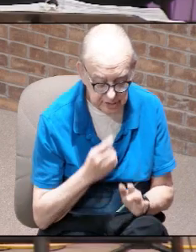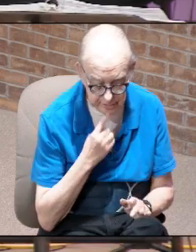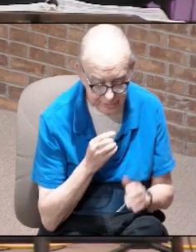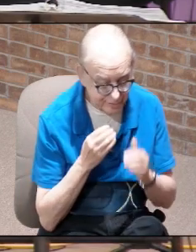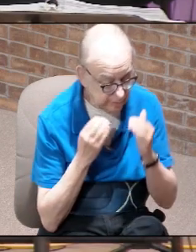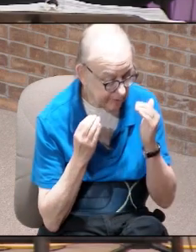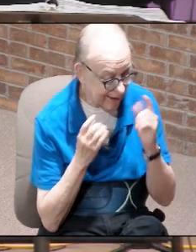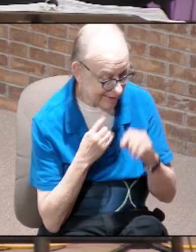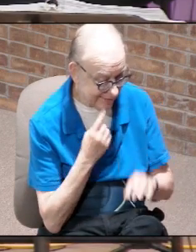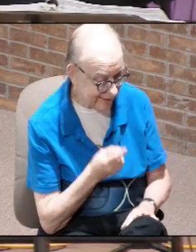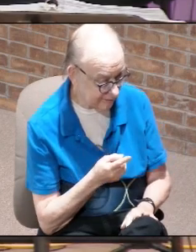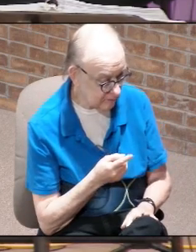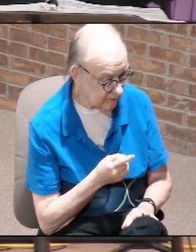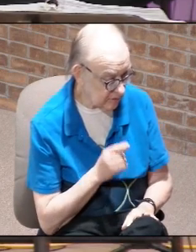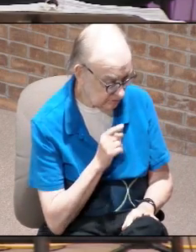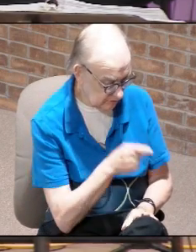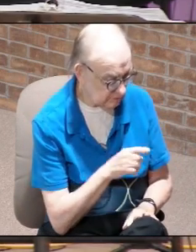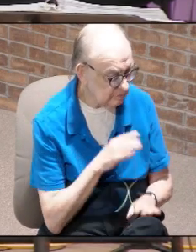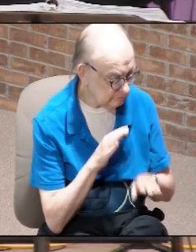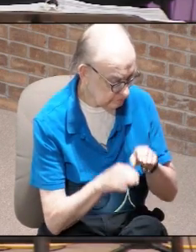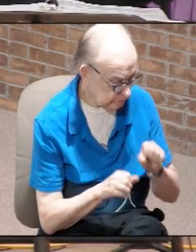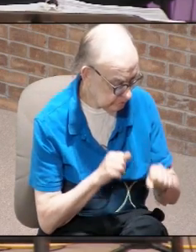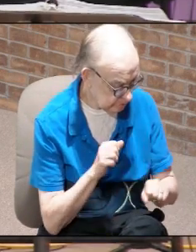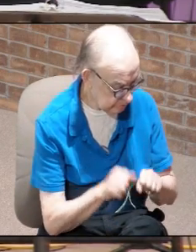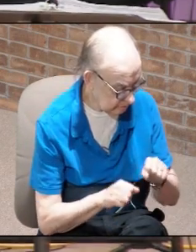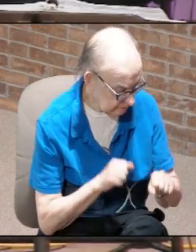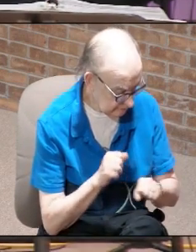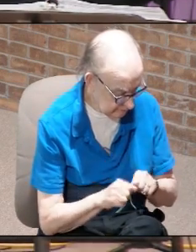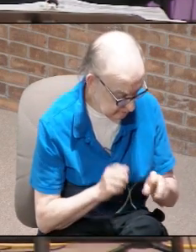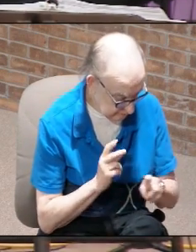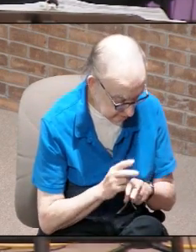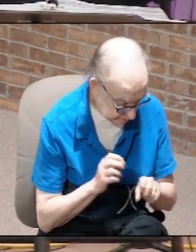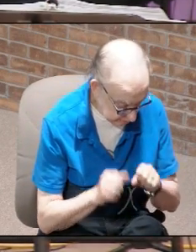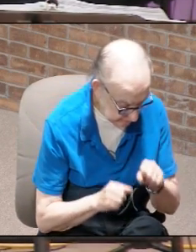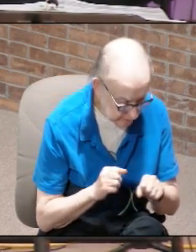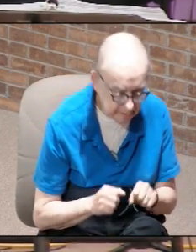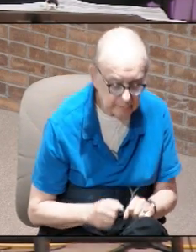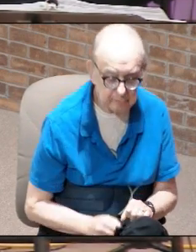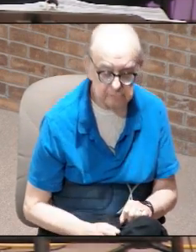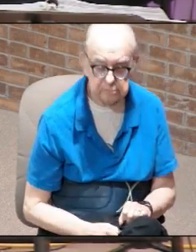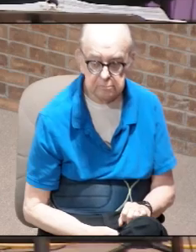says, "Just pedal. Just pedal."